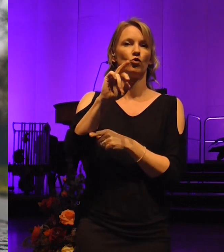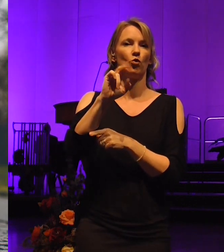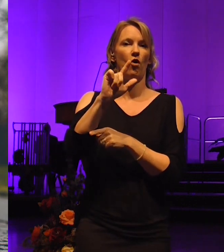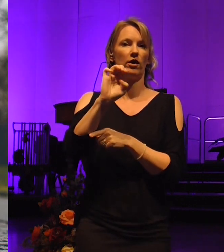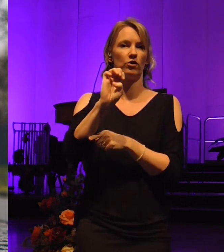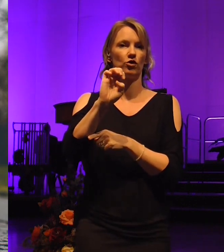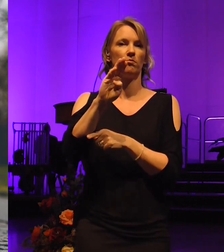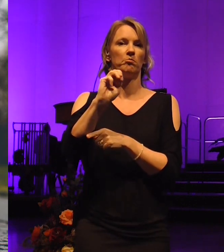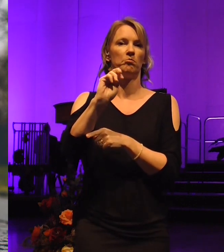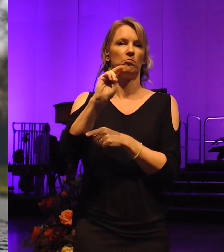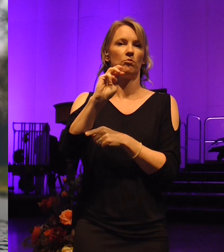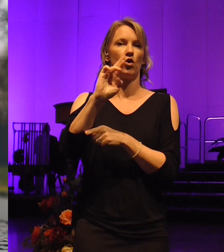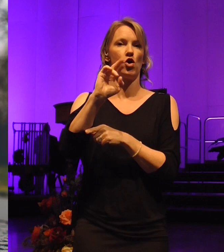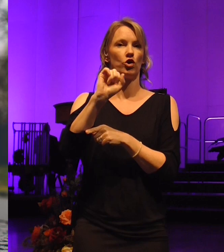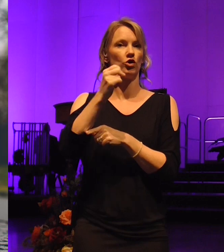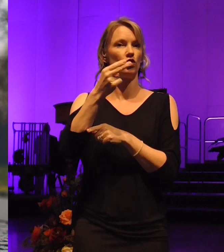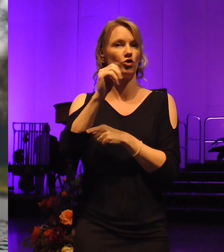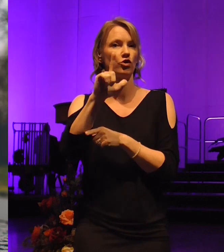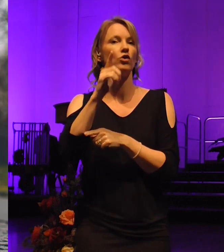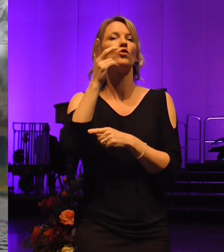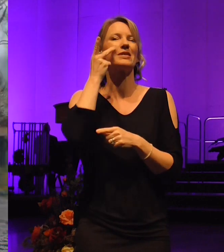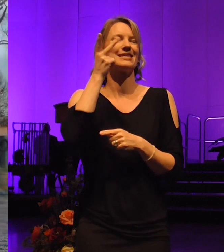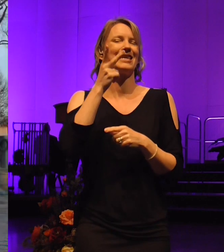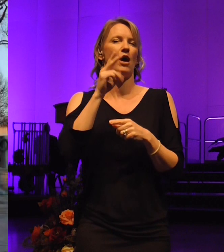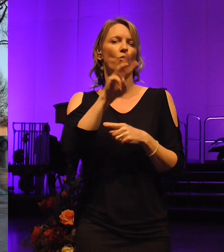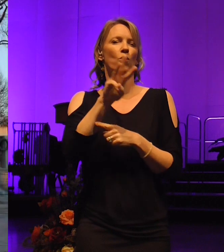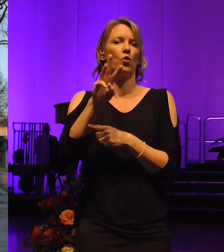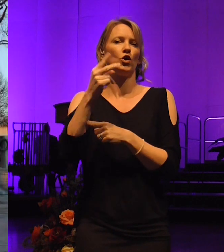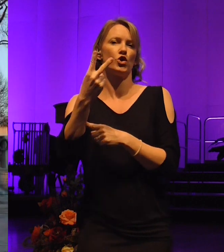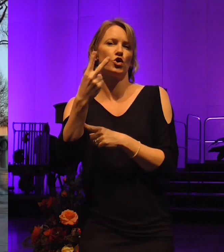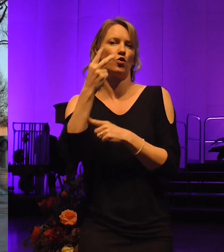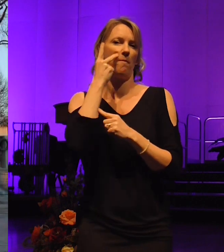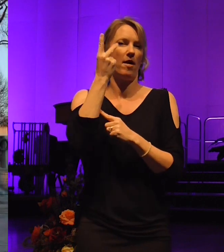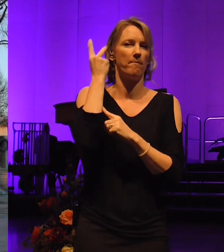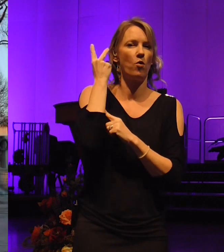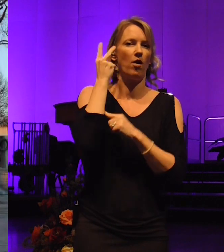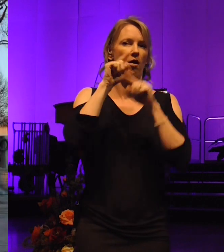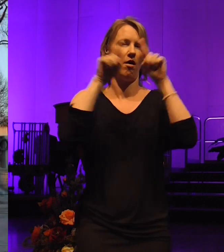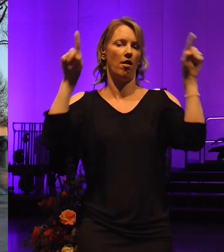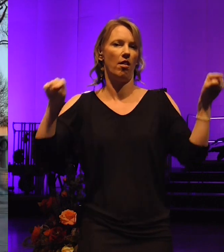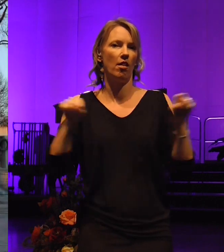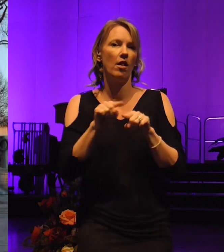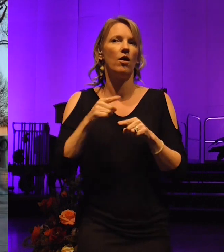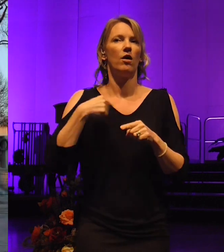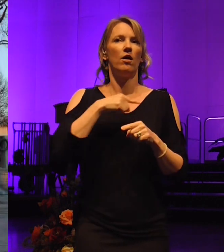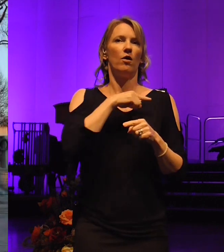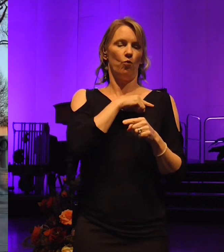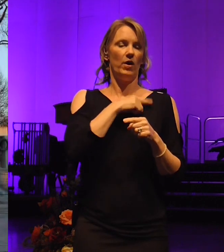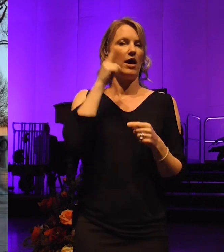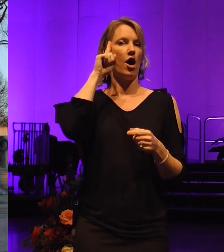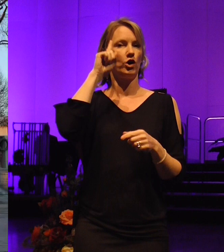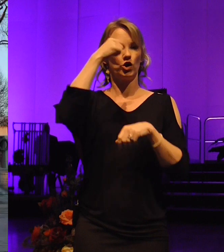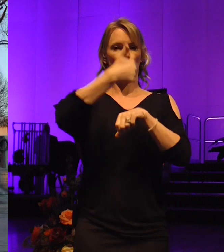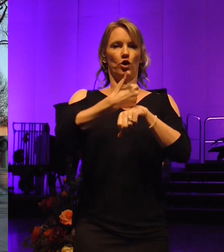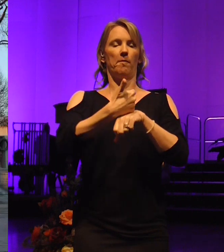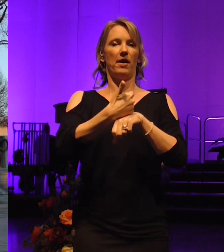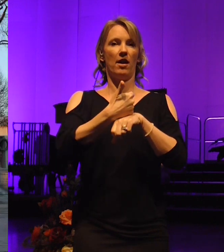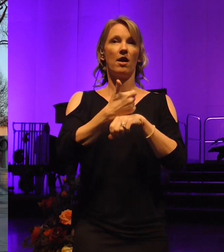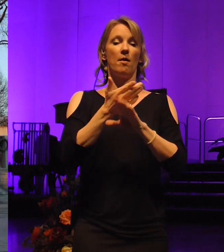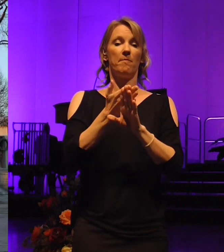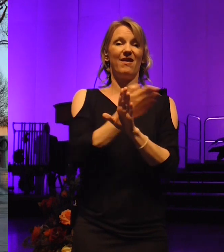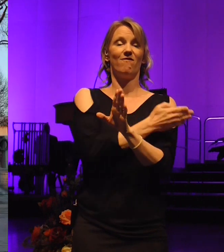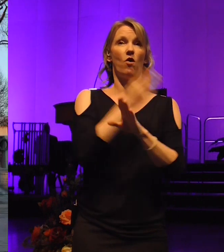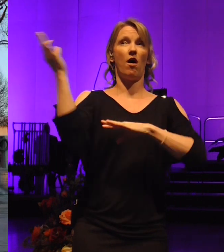Marshall that is easily visible at the World War II Memorial, where he shared, "We are determined